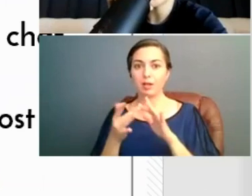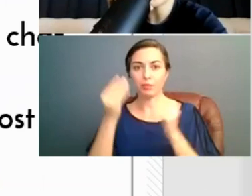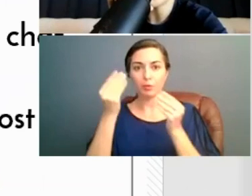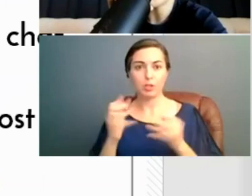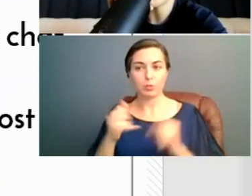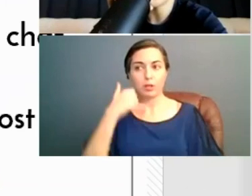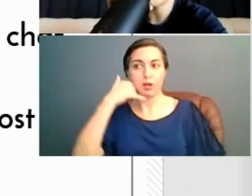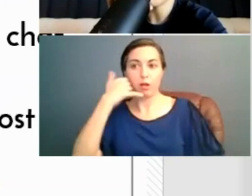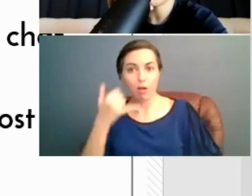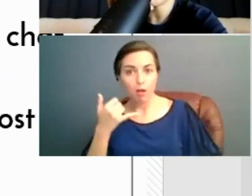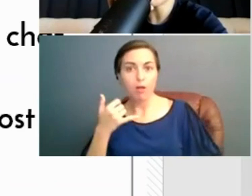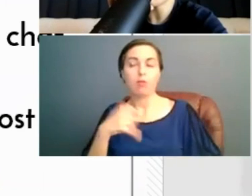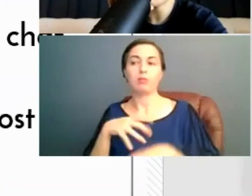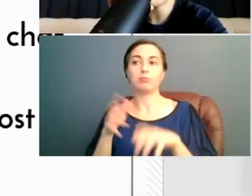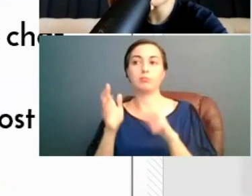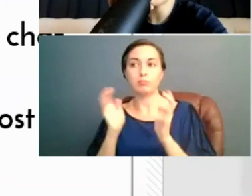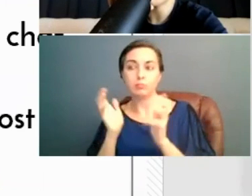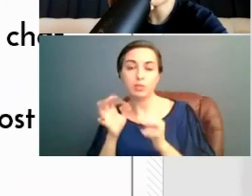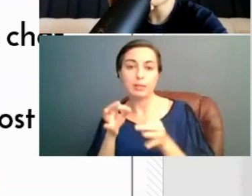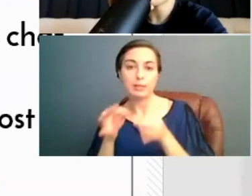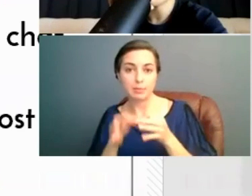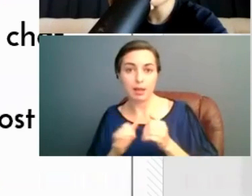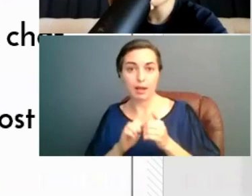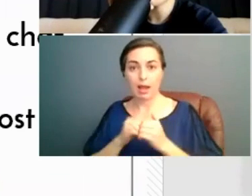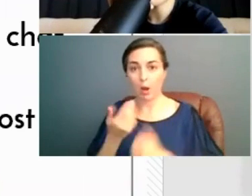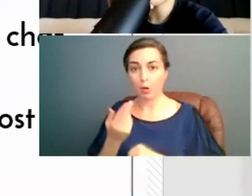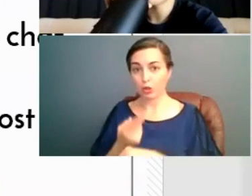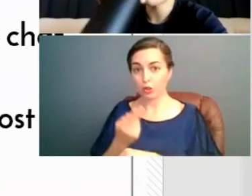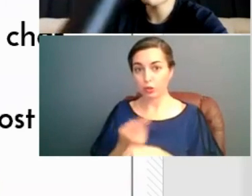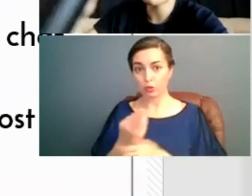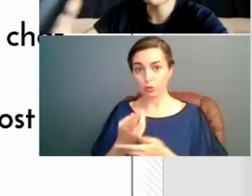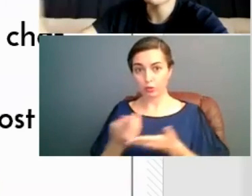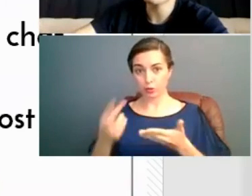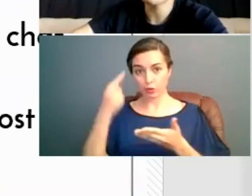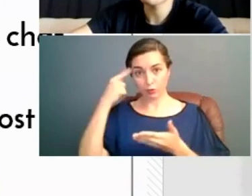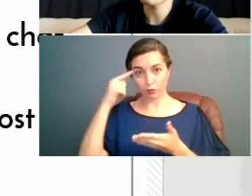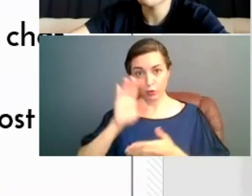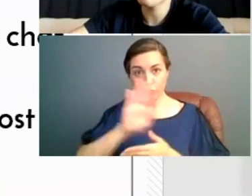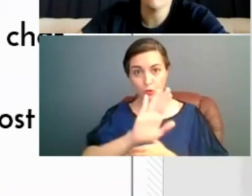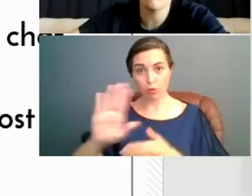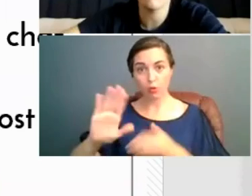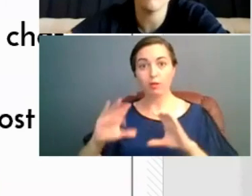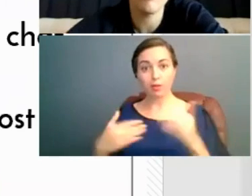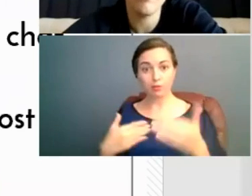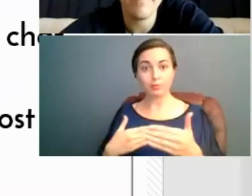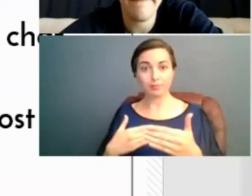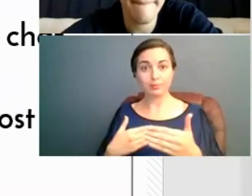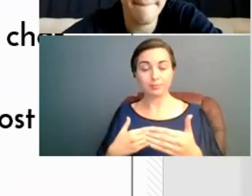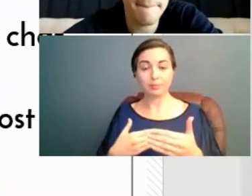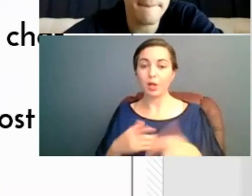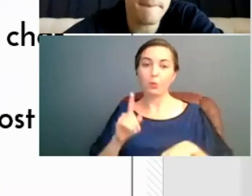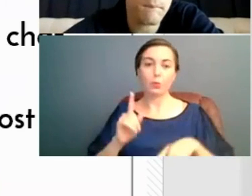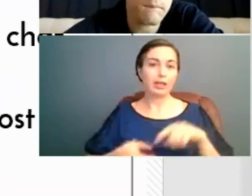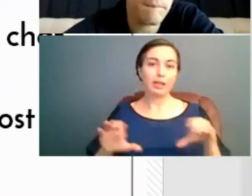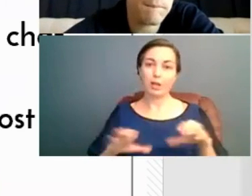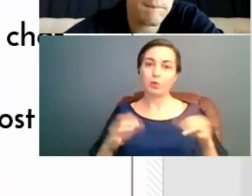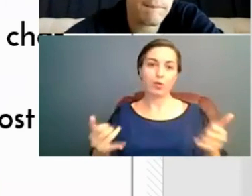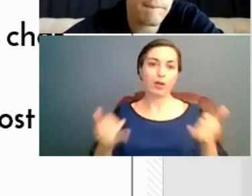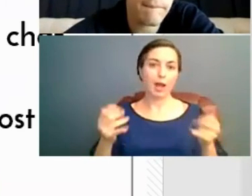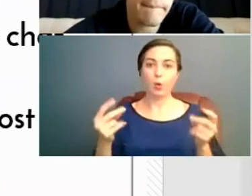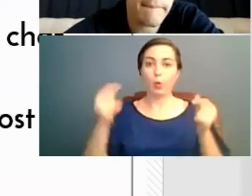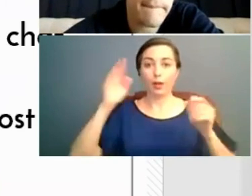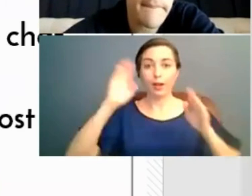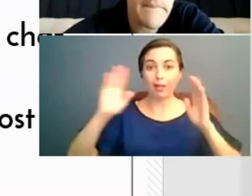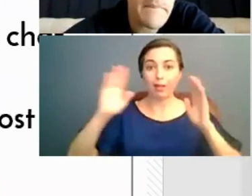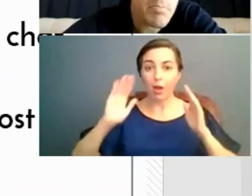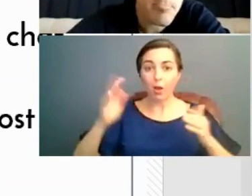this content for your classroom. So the new folks, we really want to have that quick hello because we can't do it in this environment. There's too many of you and